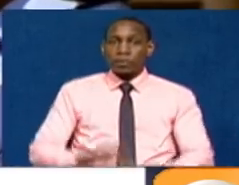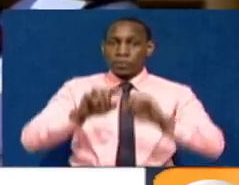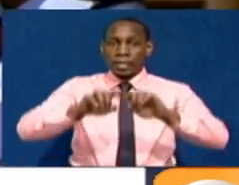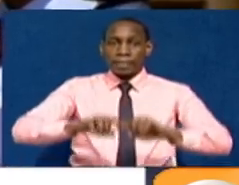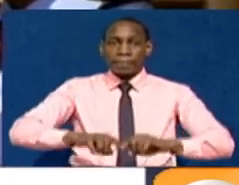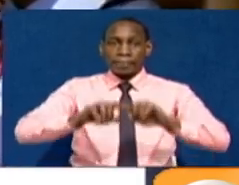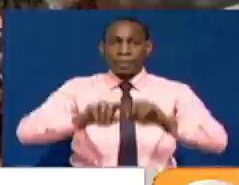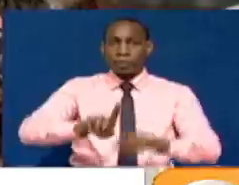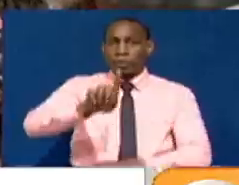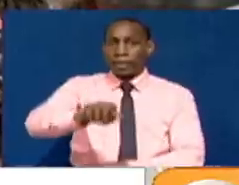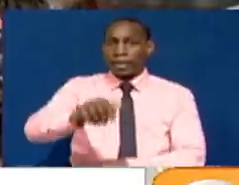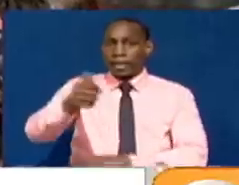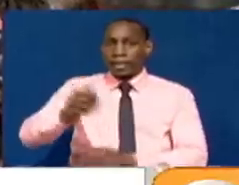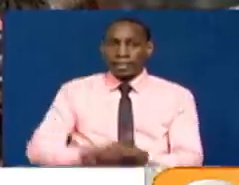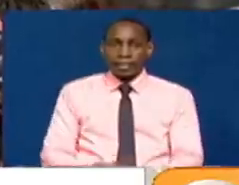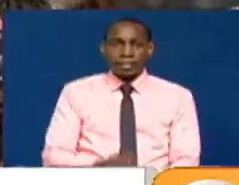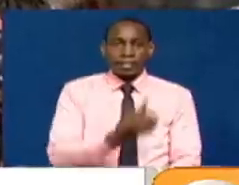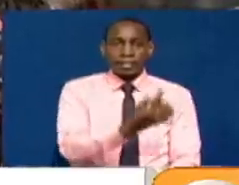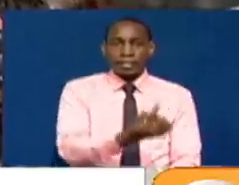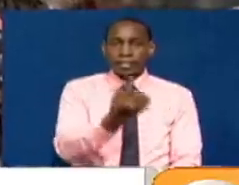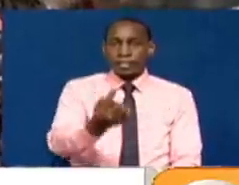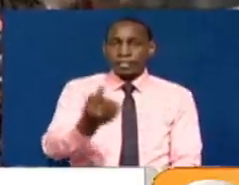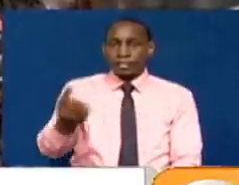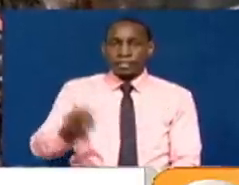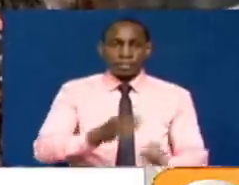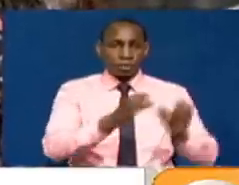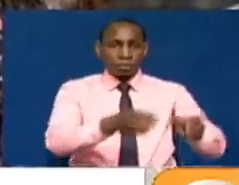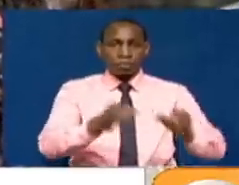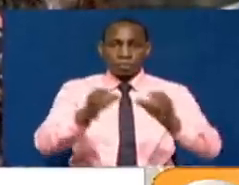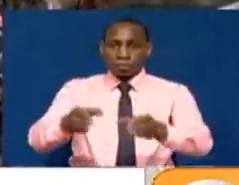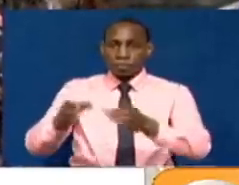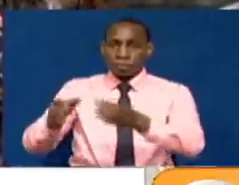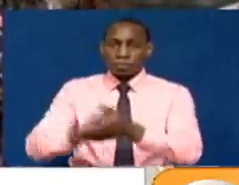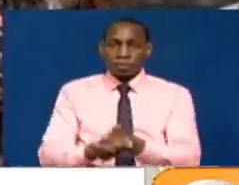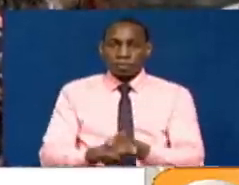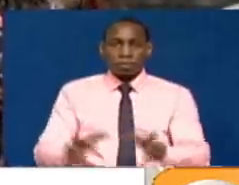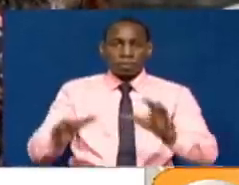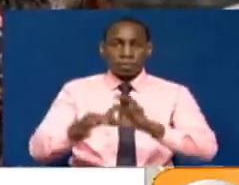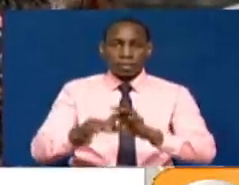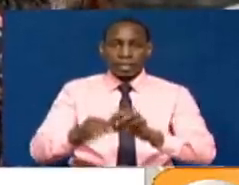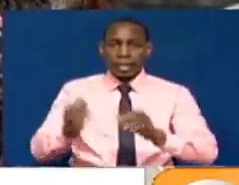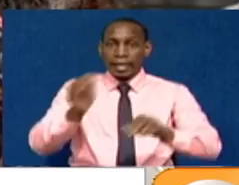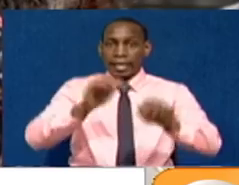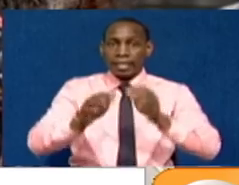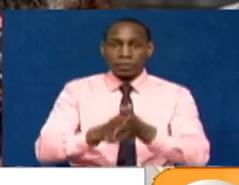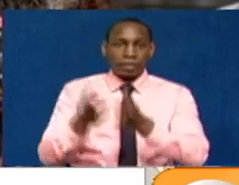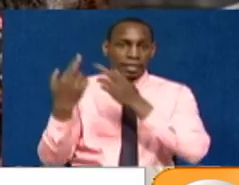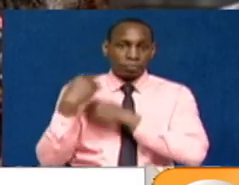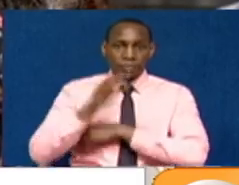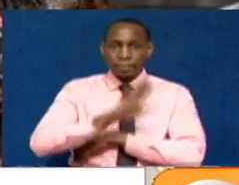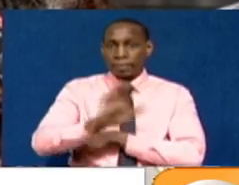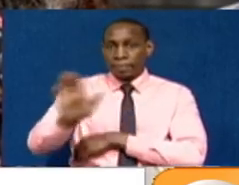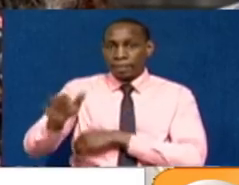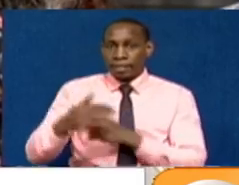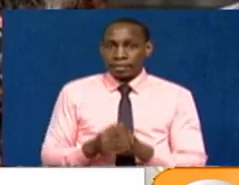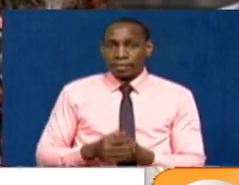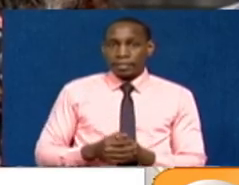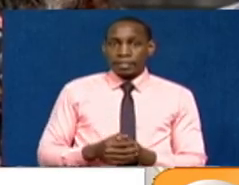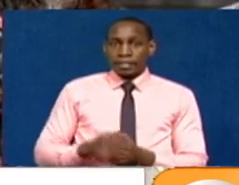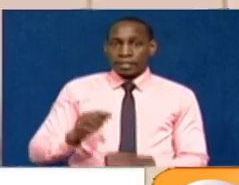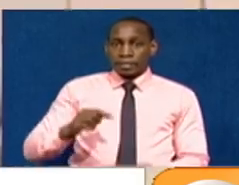depend on each other. Each of these agencies has something to do with elections within their mandate. And